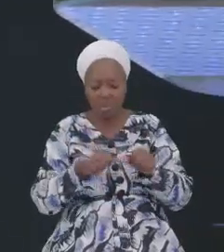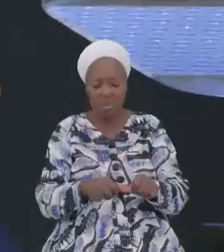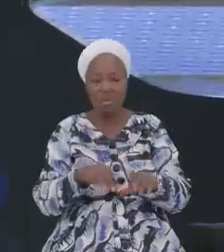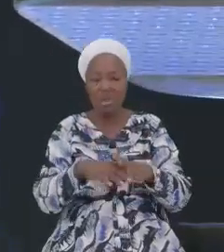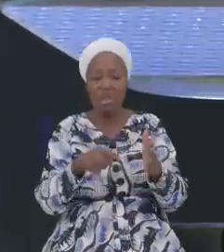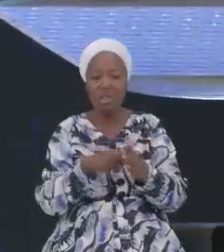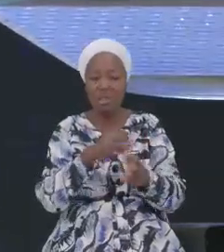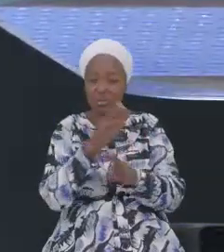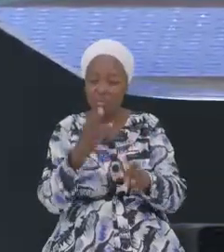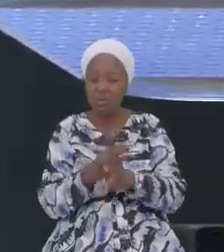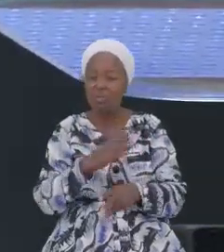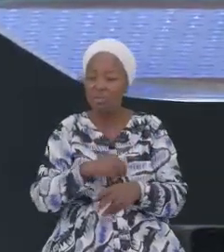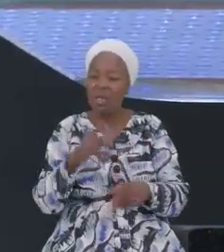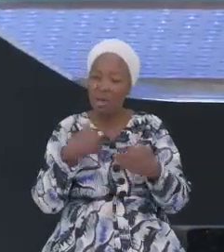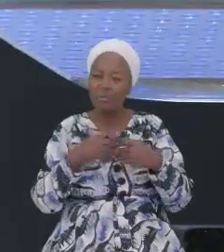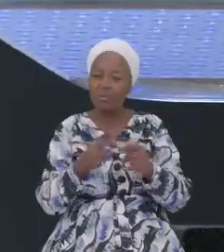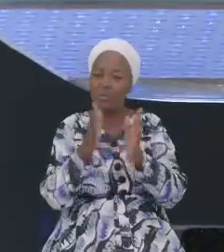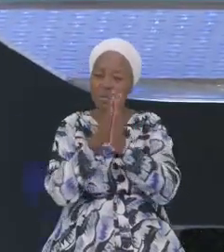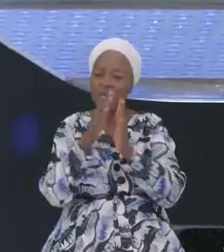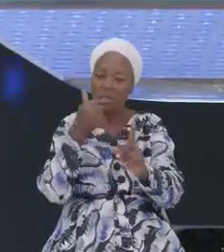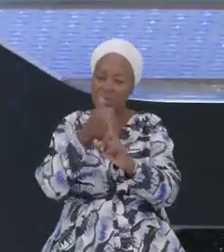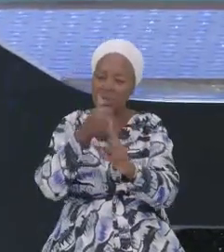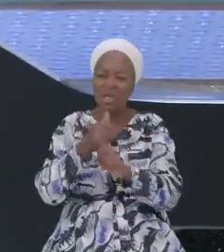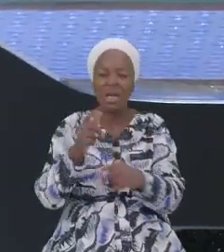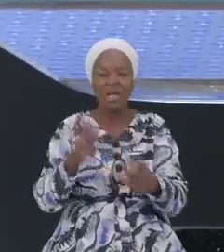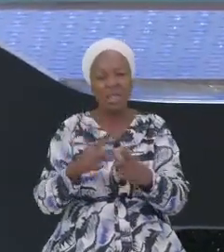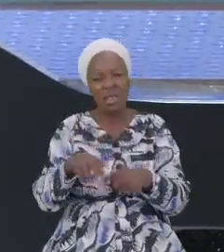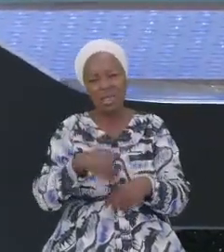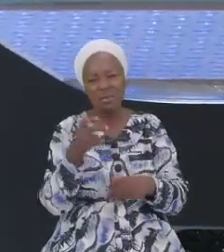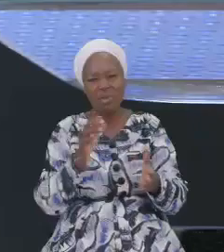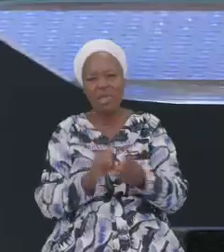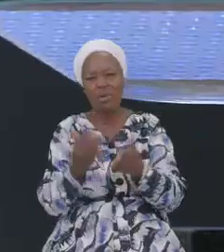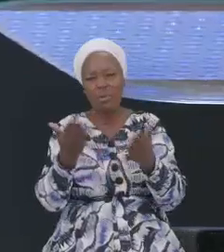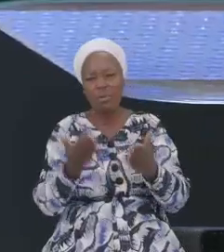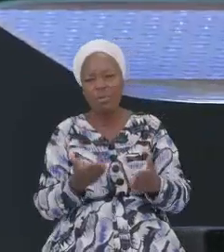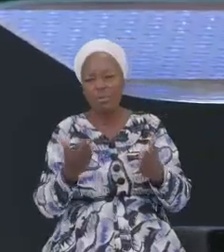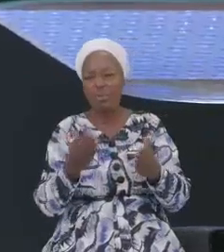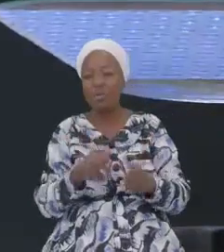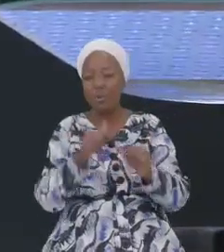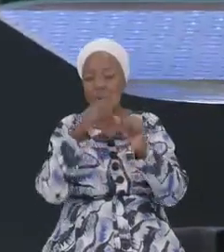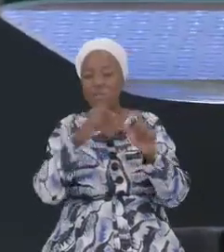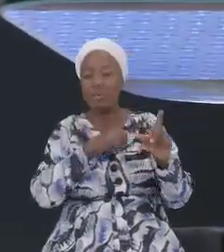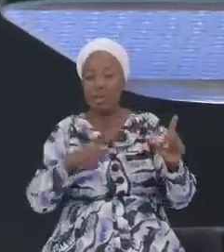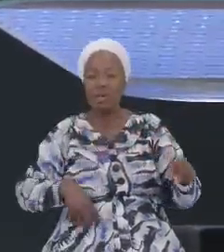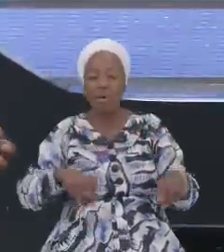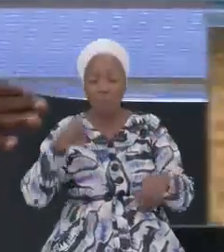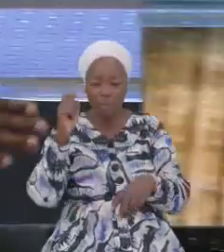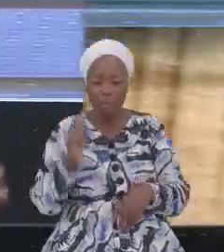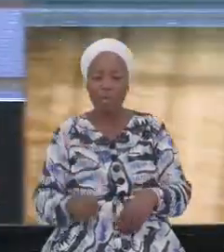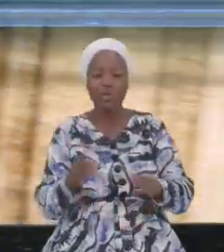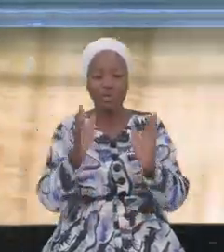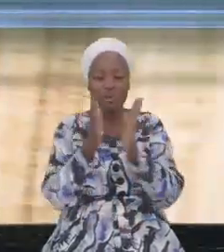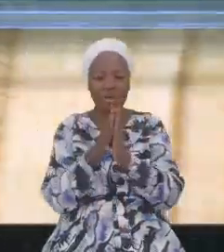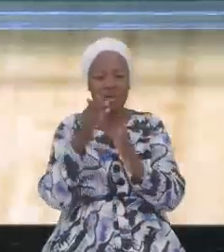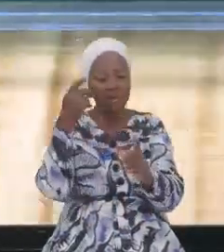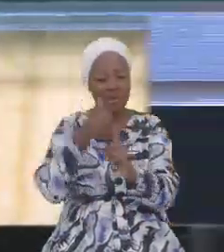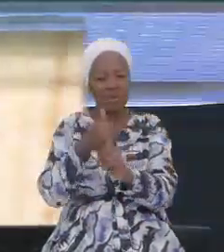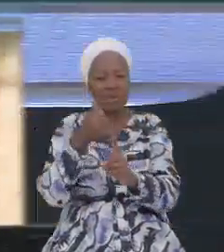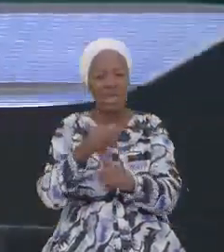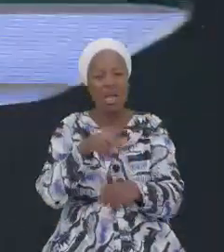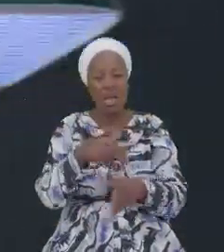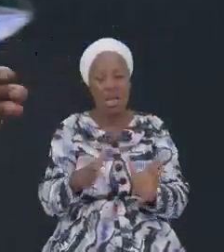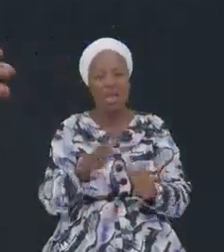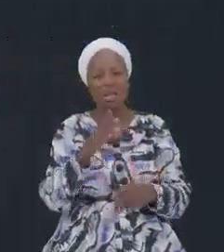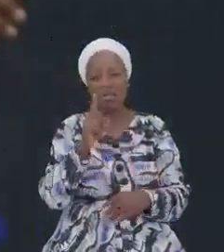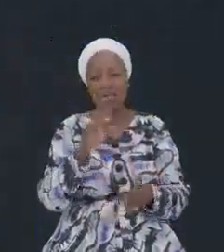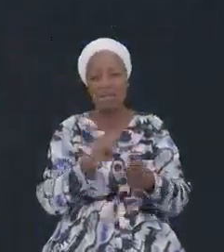himself. Anyone that is going to eat so as to solve the hunger problem is going to eat for himself. Anyone who is going to repent,